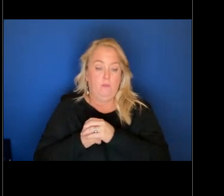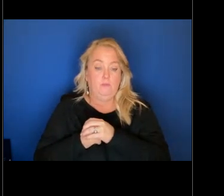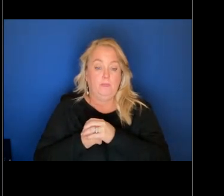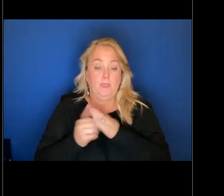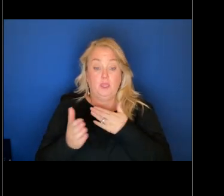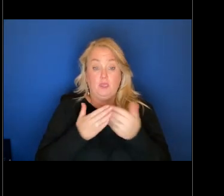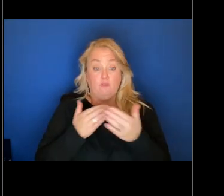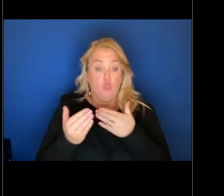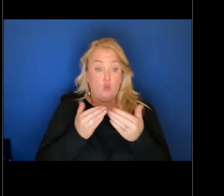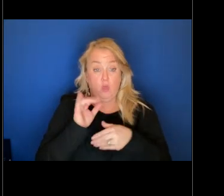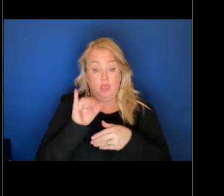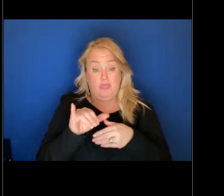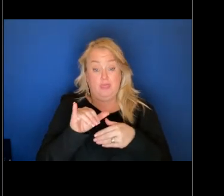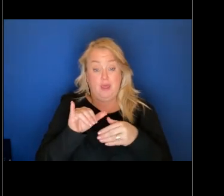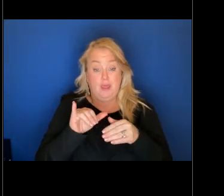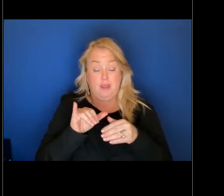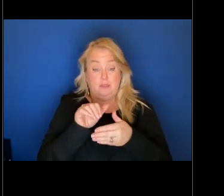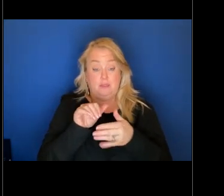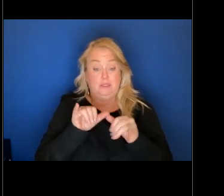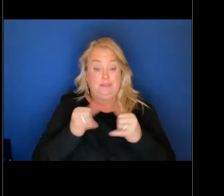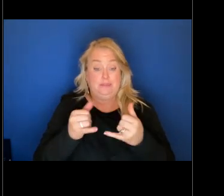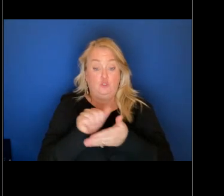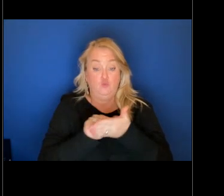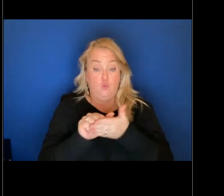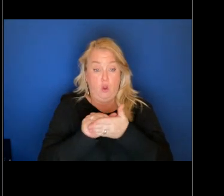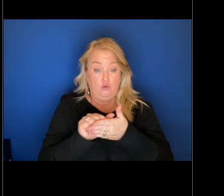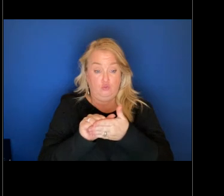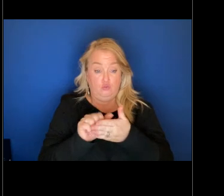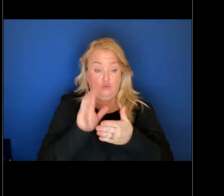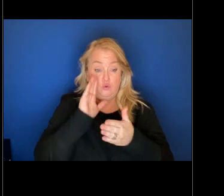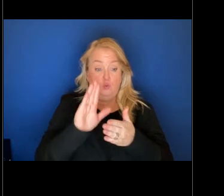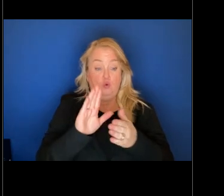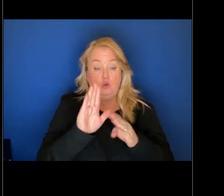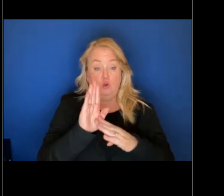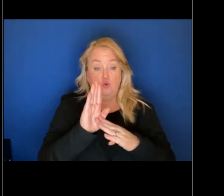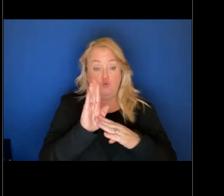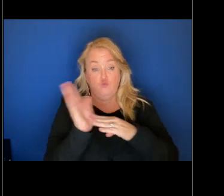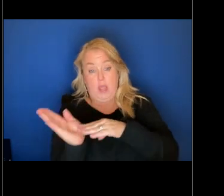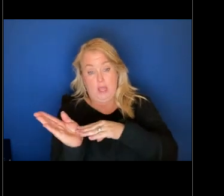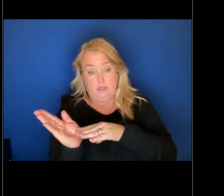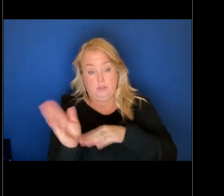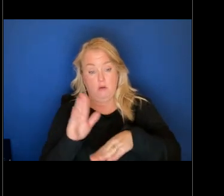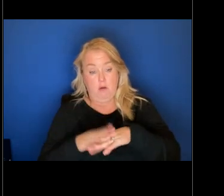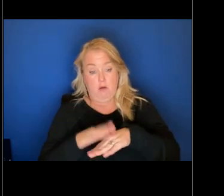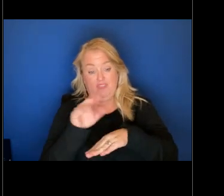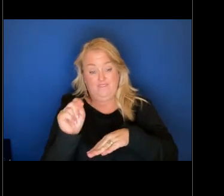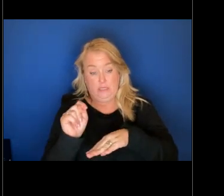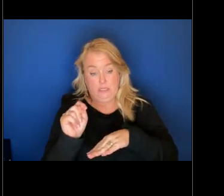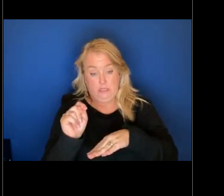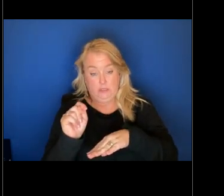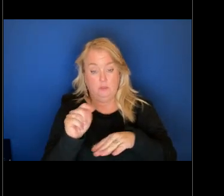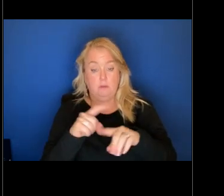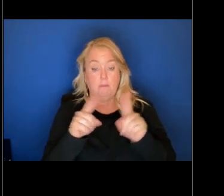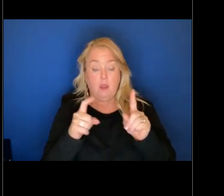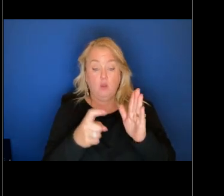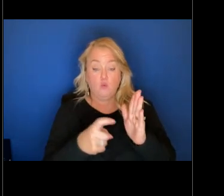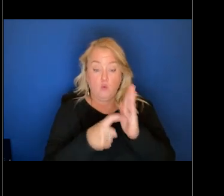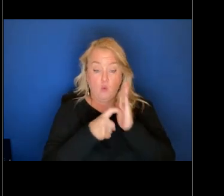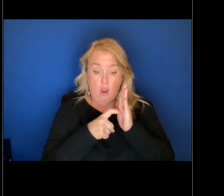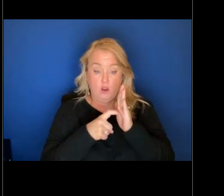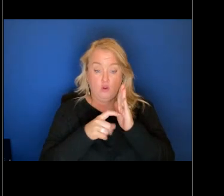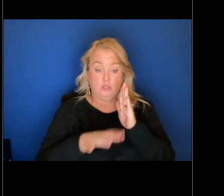Even though the dishwasher door would rest on the user's feet, the required